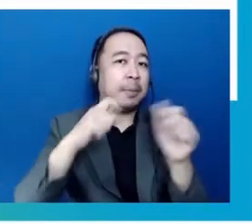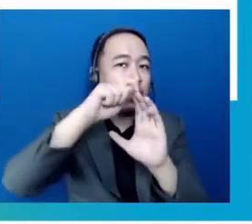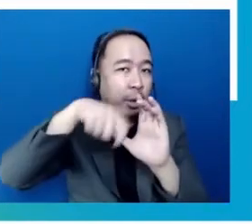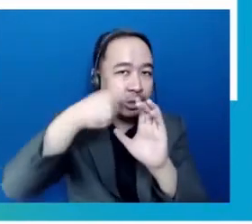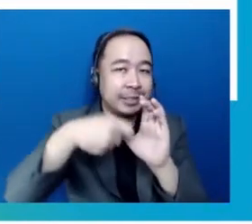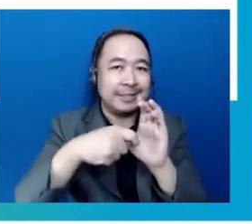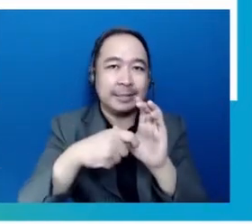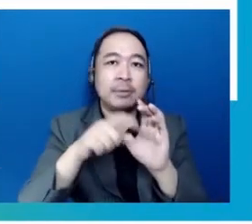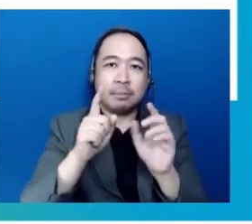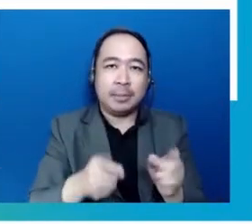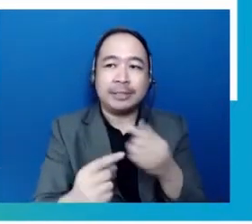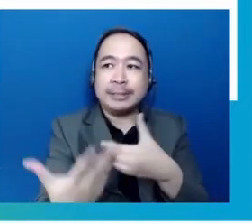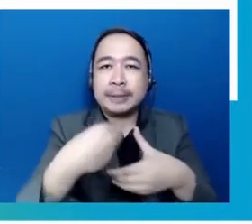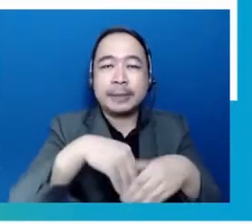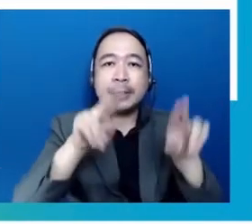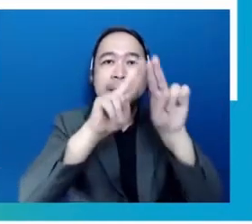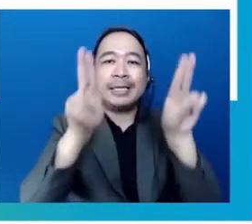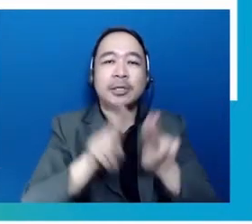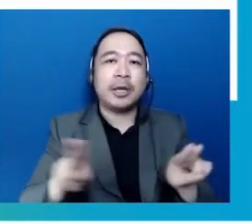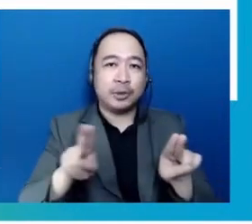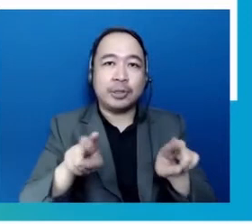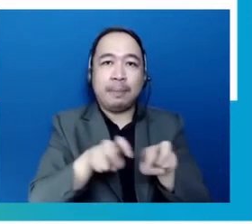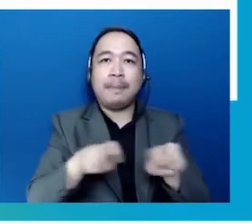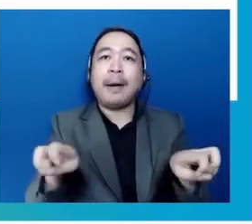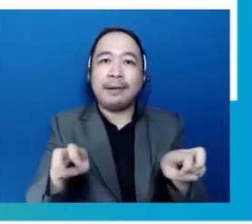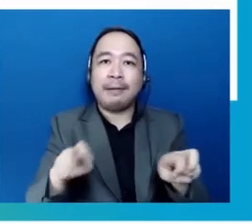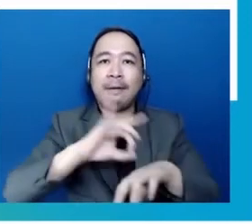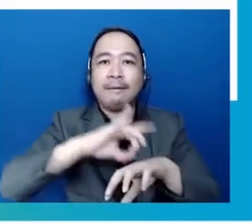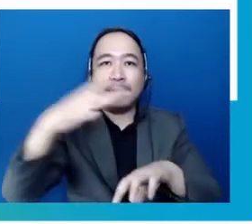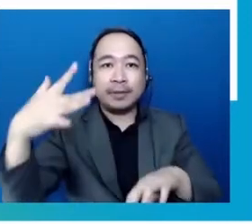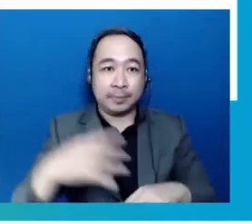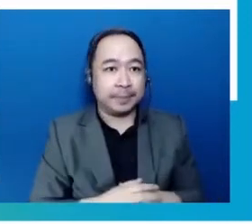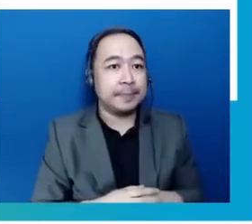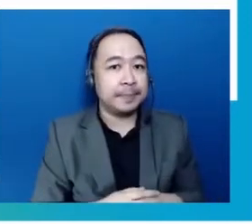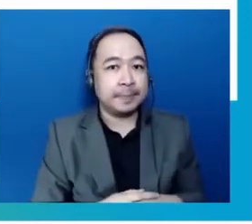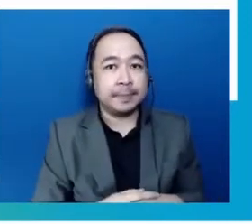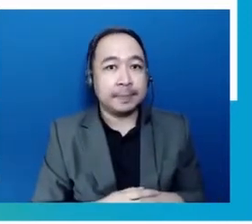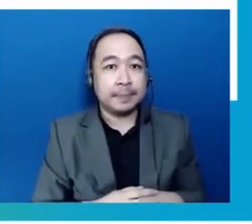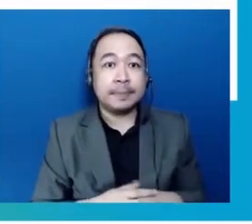engagement of international panel of independent experts. Thank you.